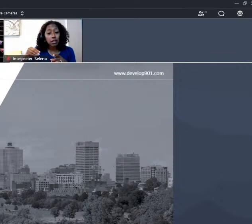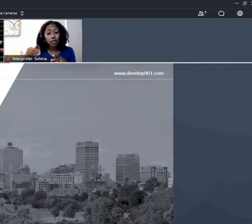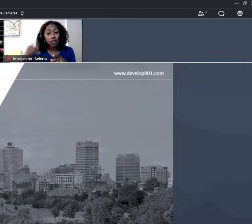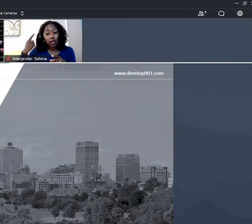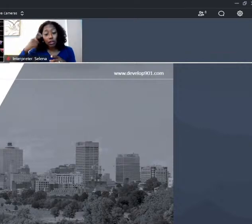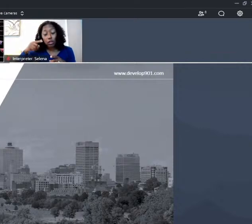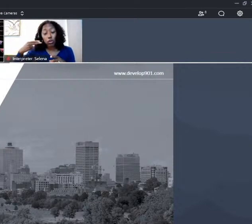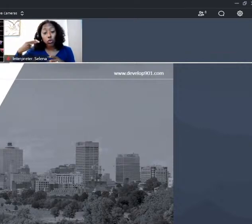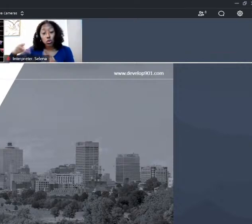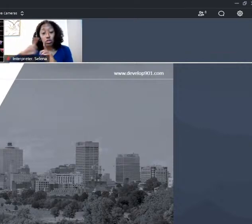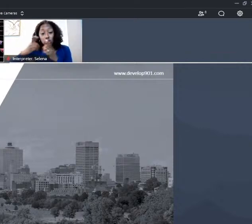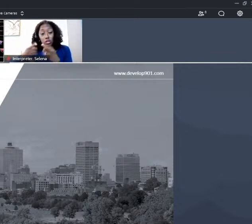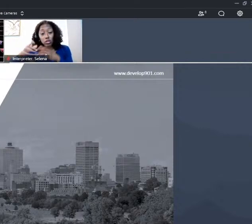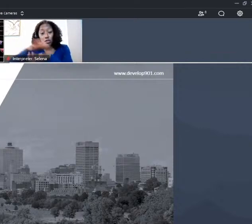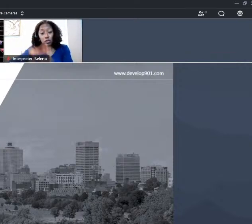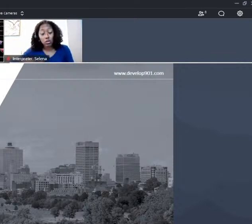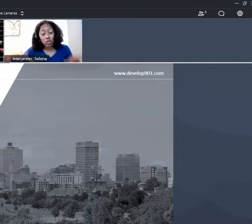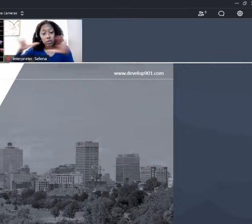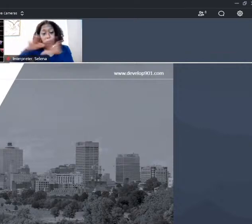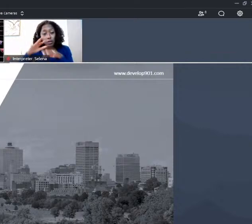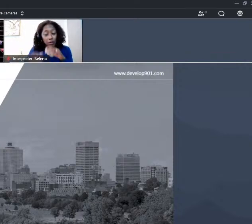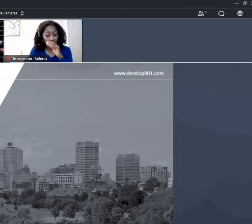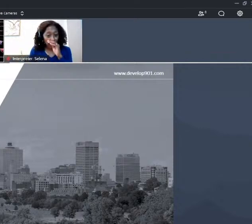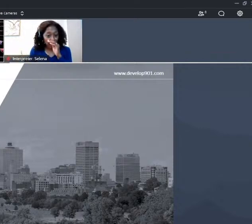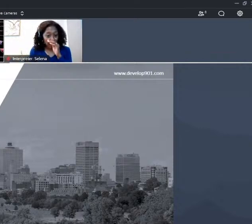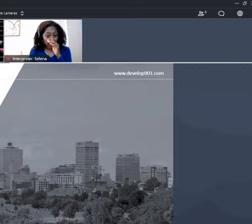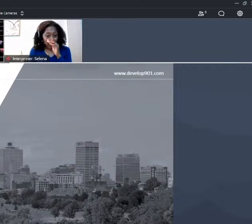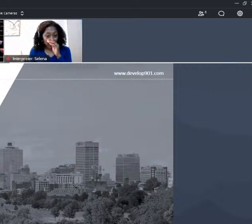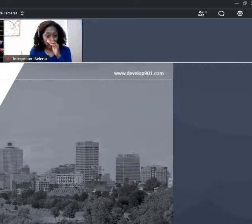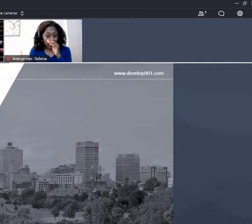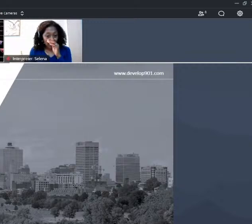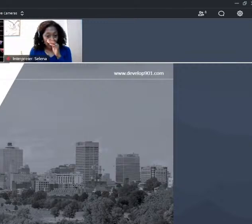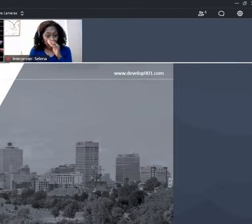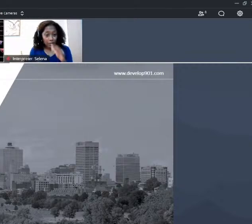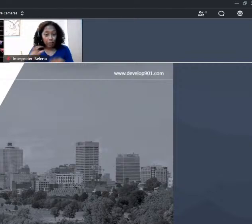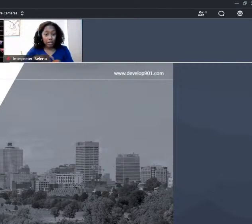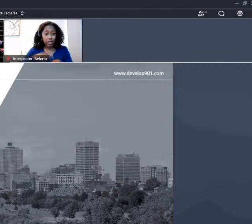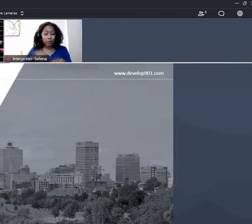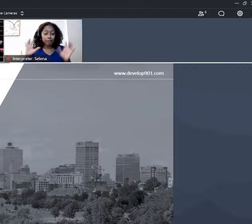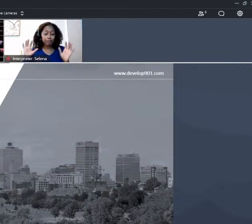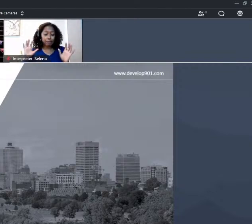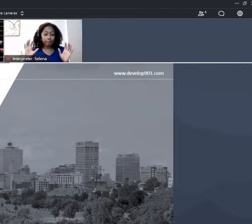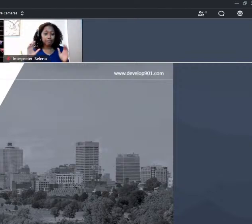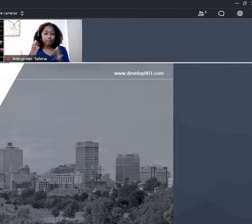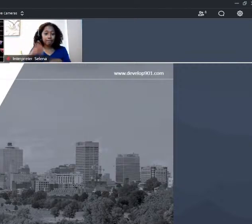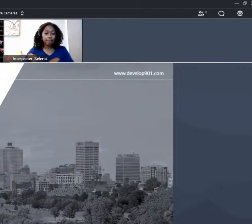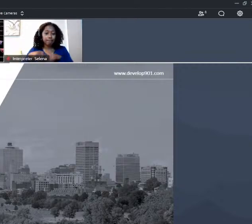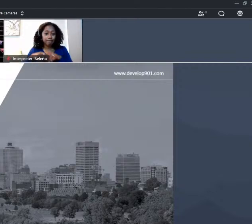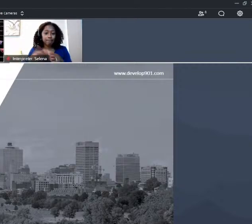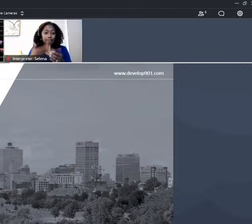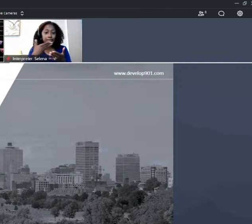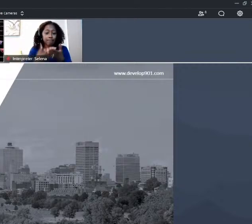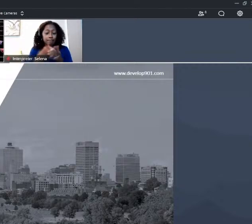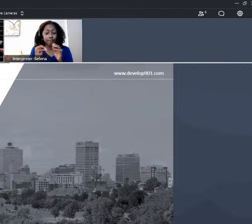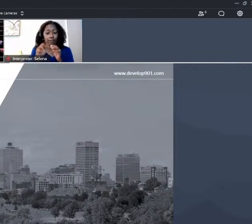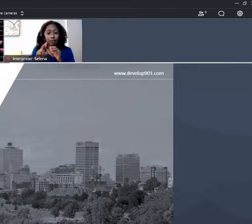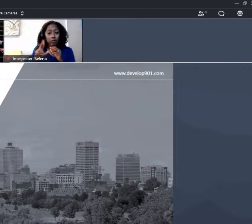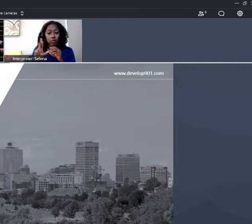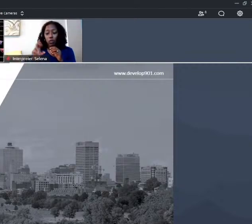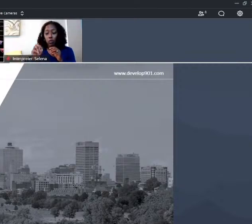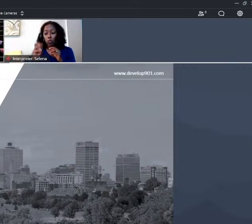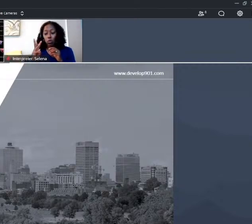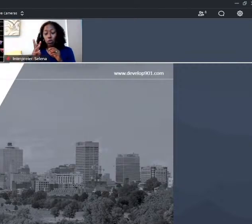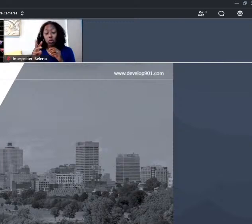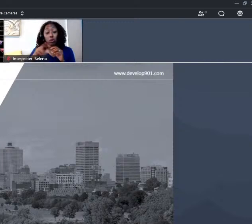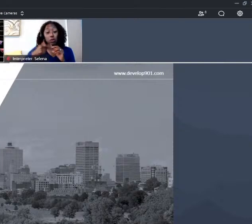historical districts nationwide. I yield my time. All right. Thank you much, Mr. Rowe. Ms. Rosenthal,